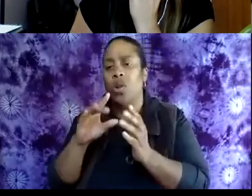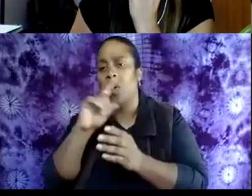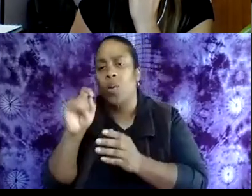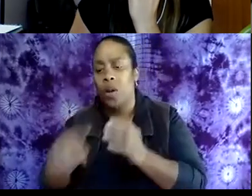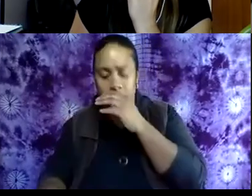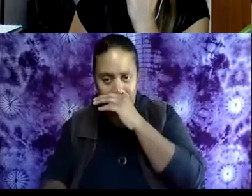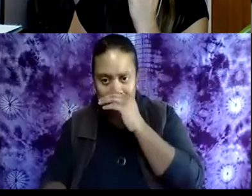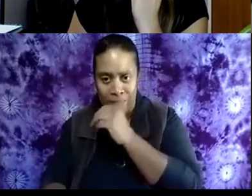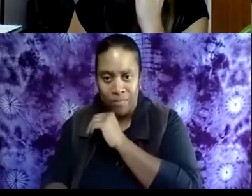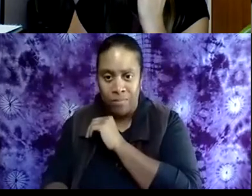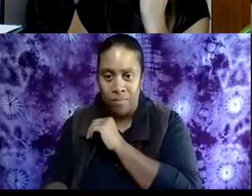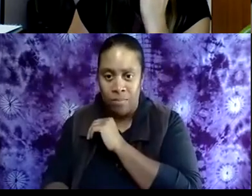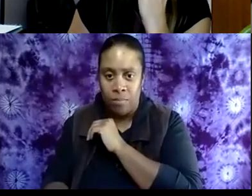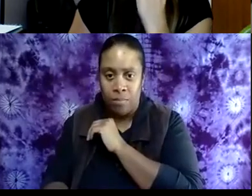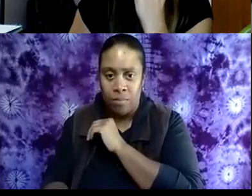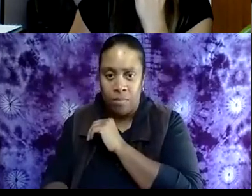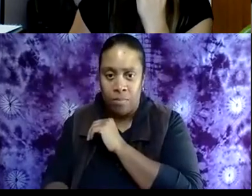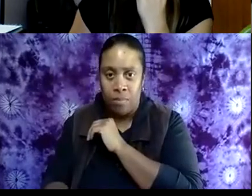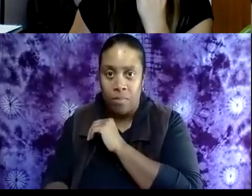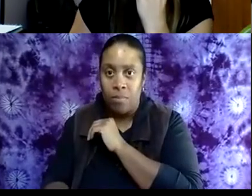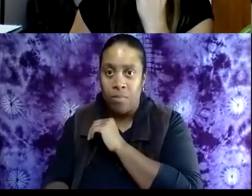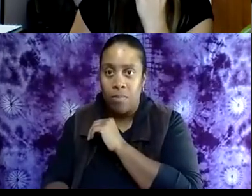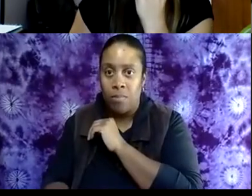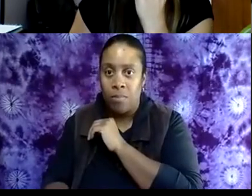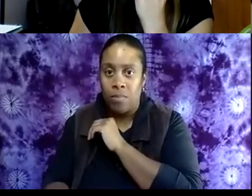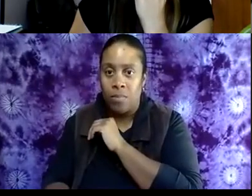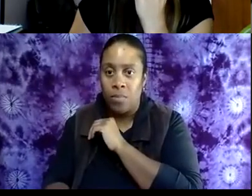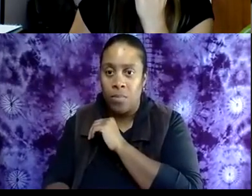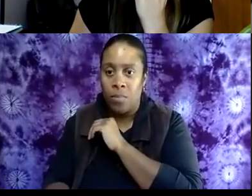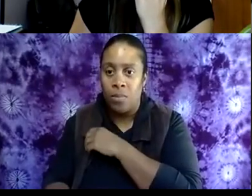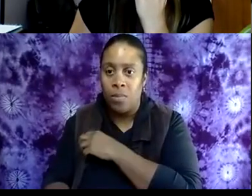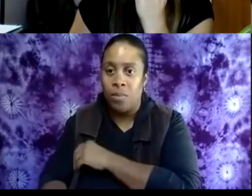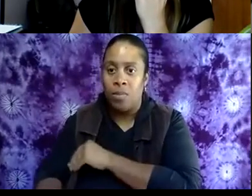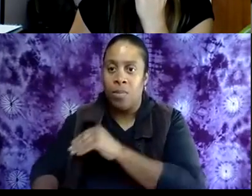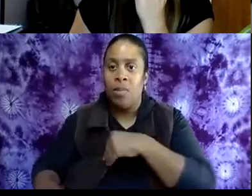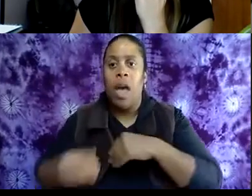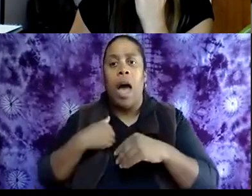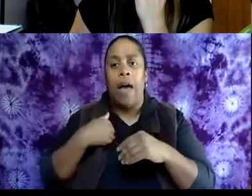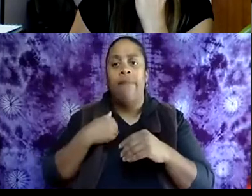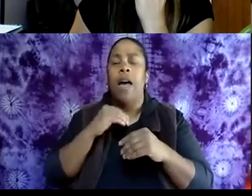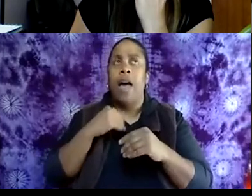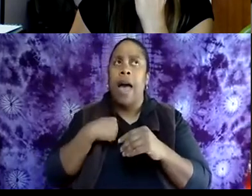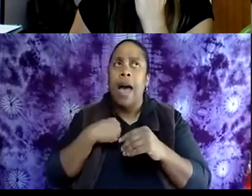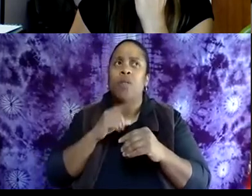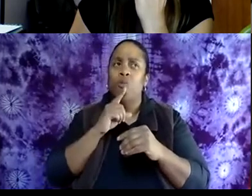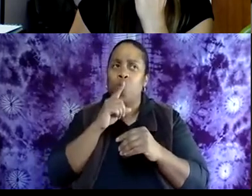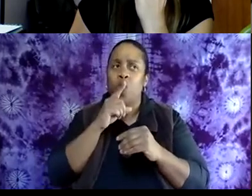yeah. All right, trying to be succinct and not cry. So I've had a really negative life. No, not as